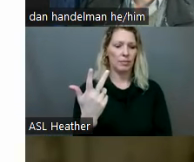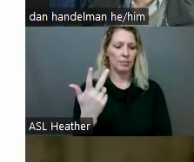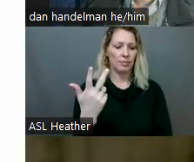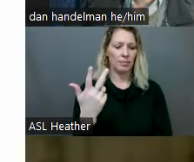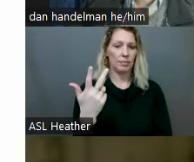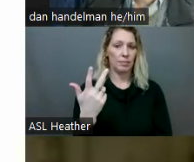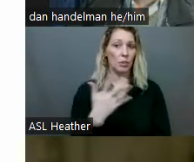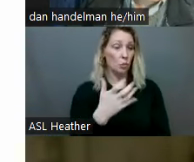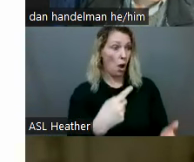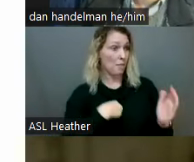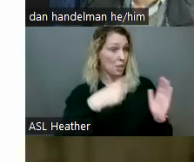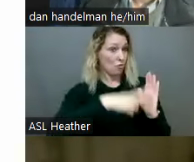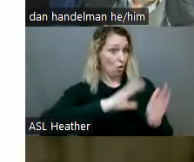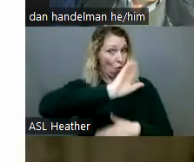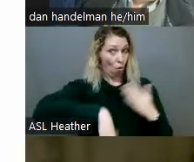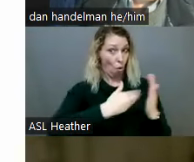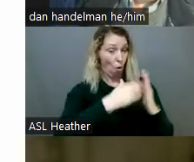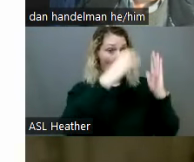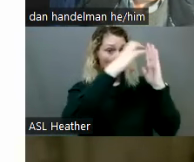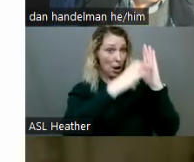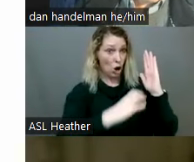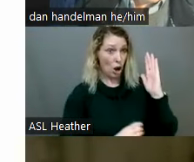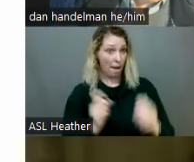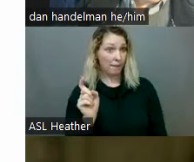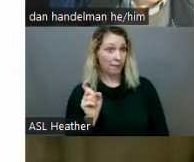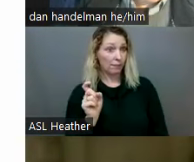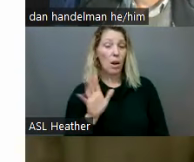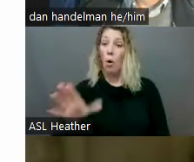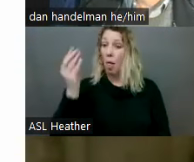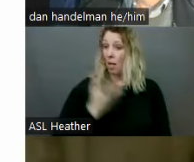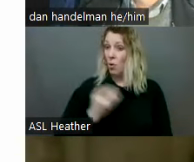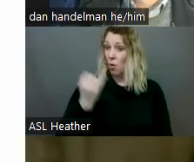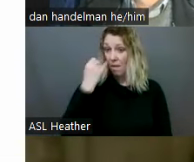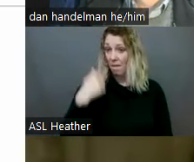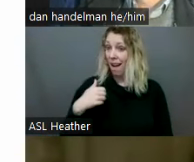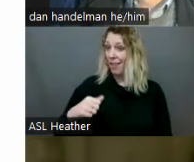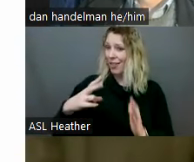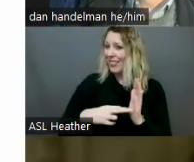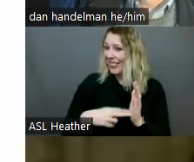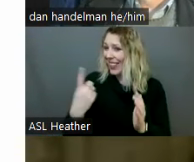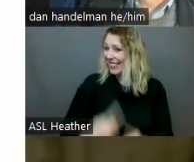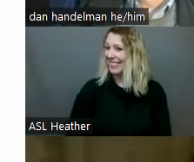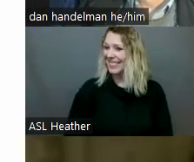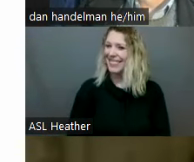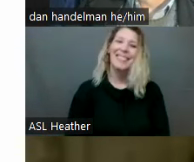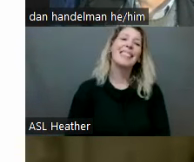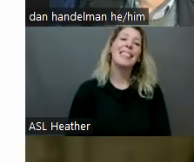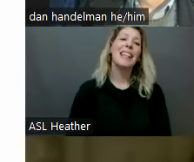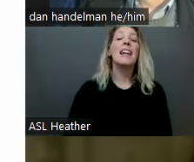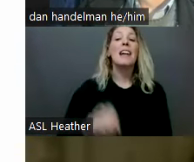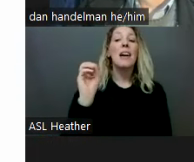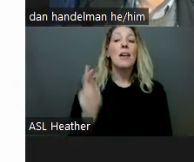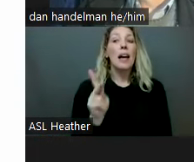Do you want me to read all those paragraphs? Let me know if you want me to read one. Just Okay.